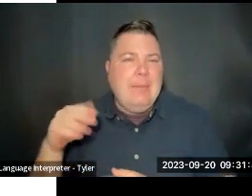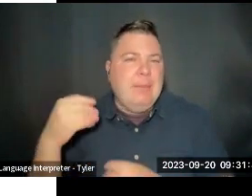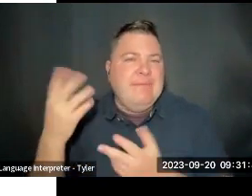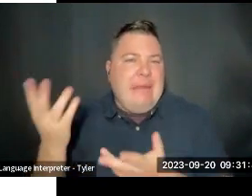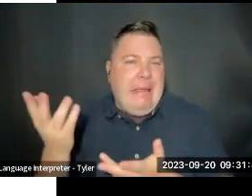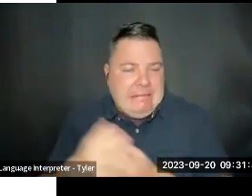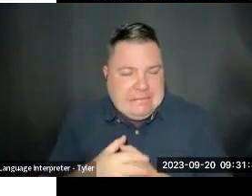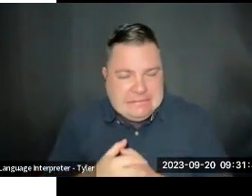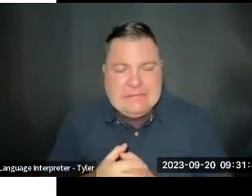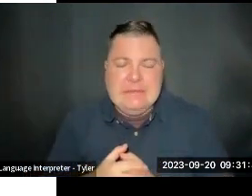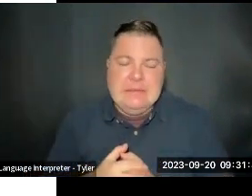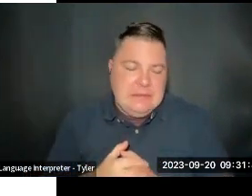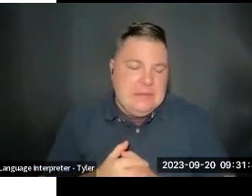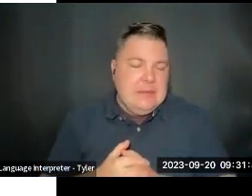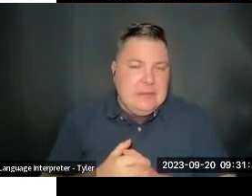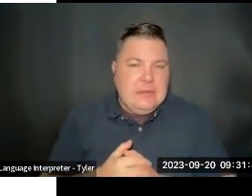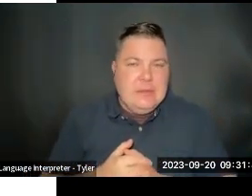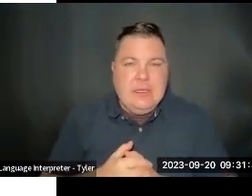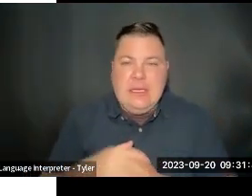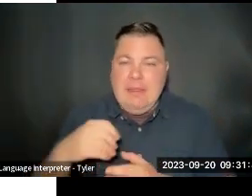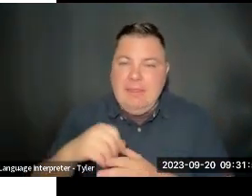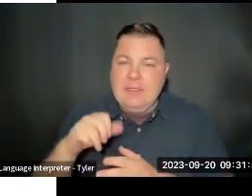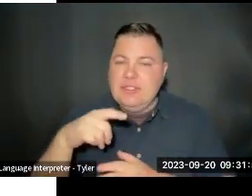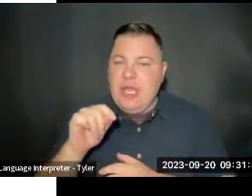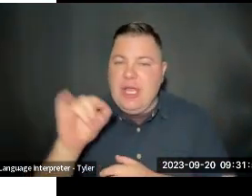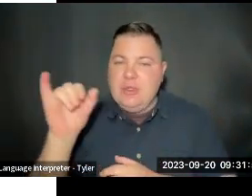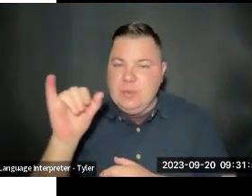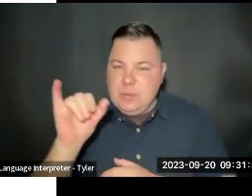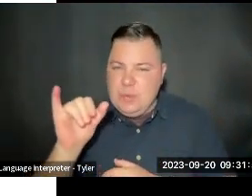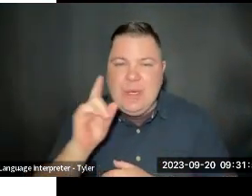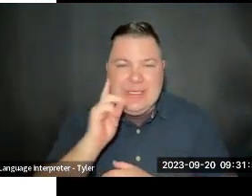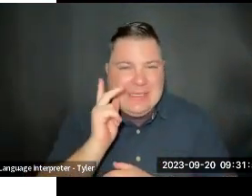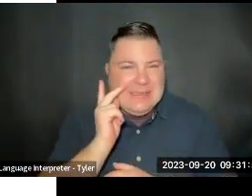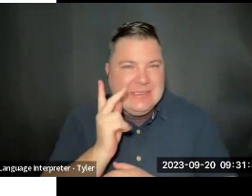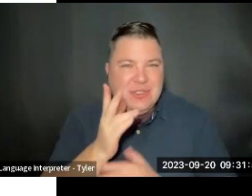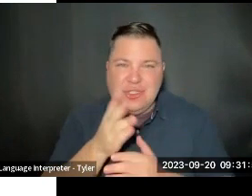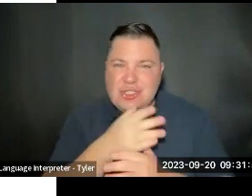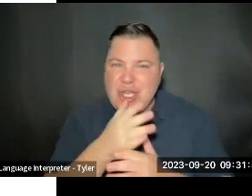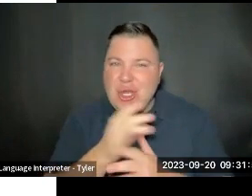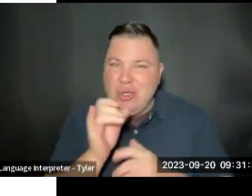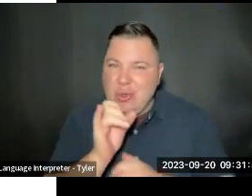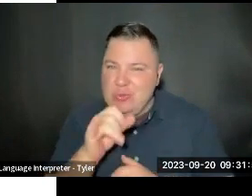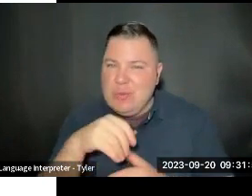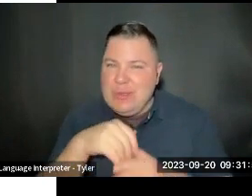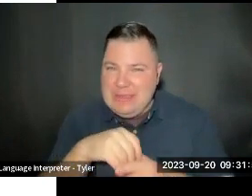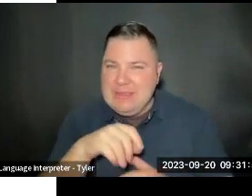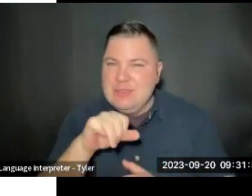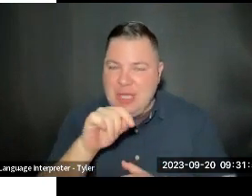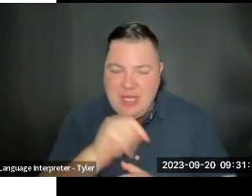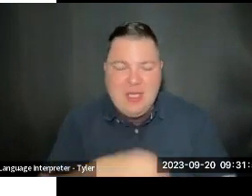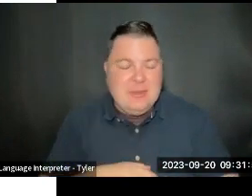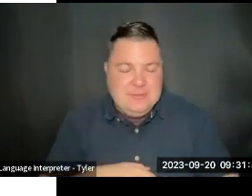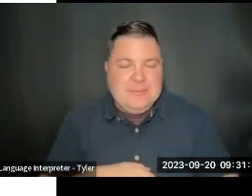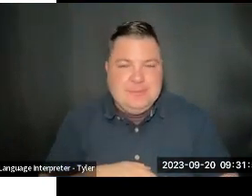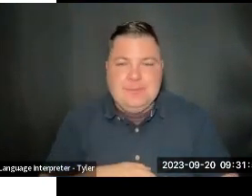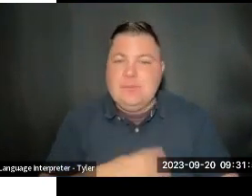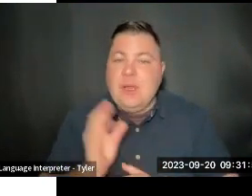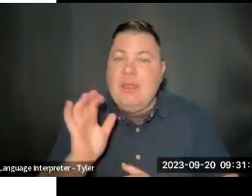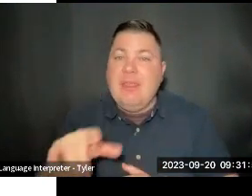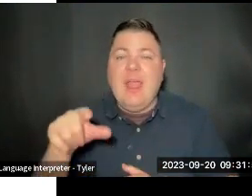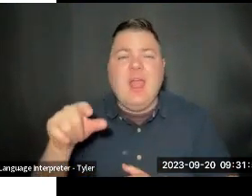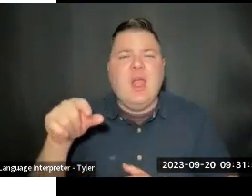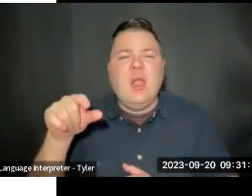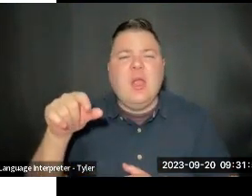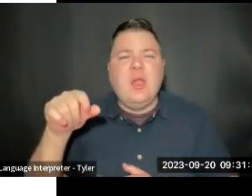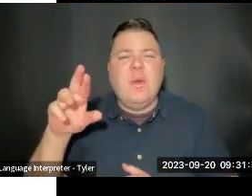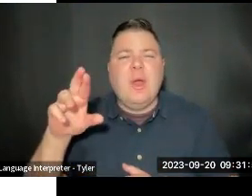there in the chat, and I see that Natalie shared that out with everyone. But that QR code just gets